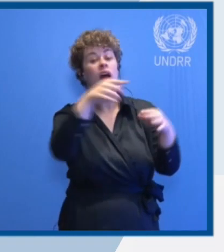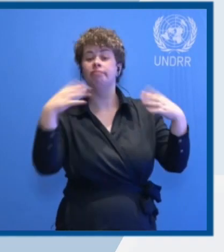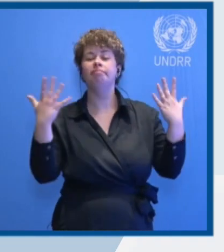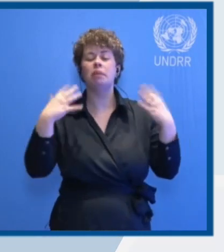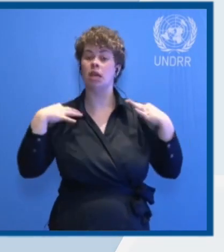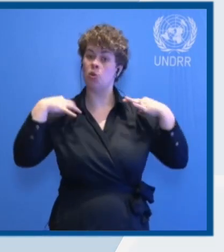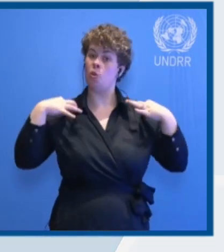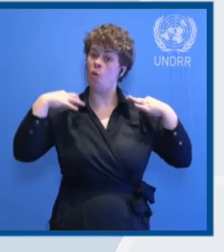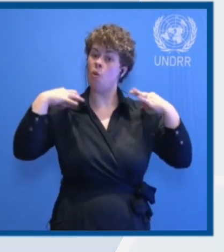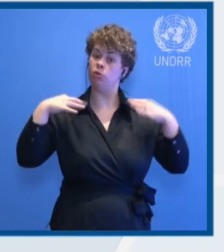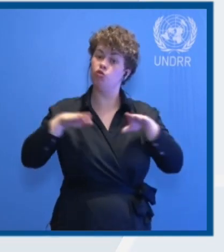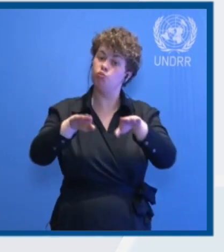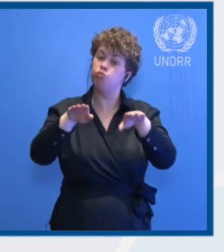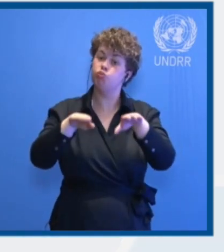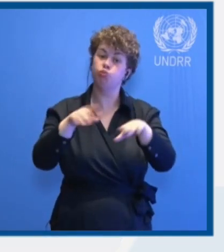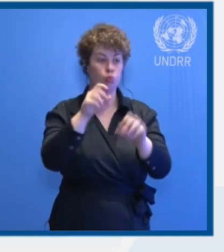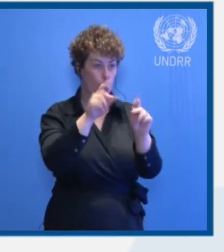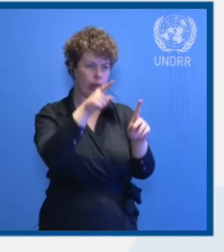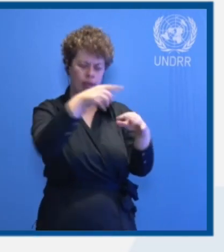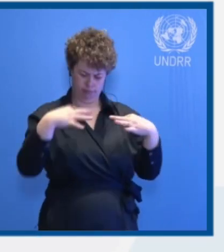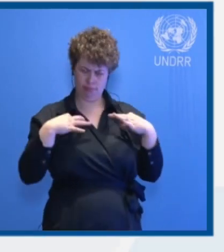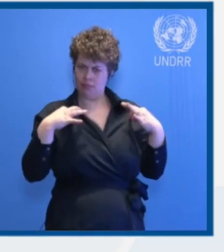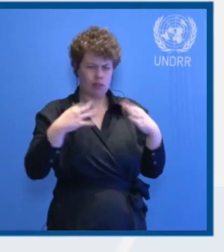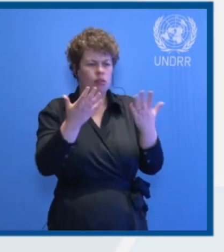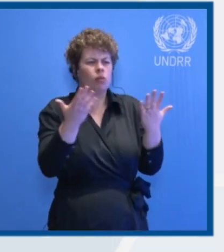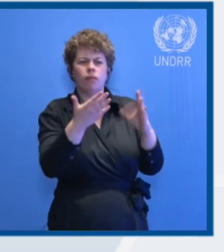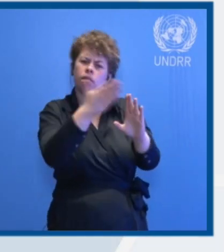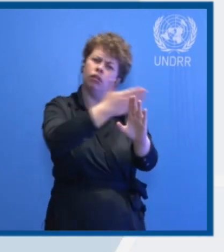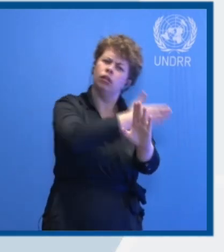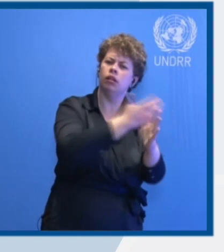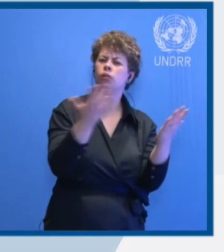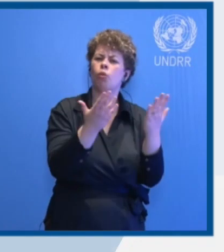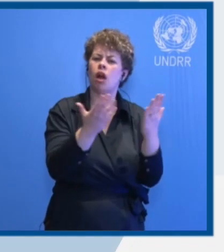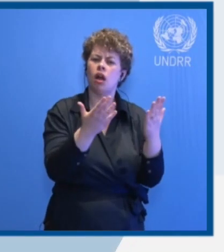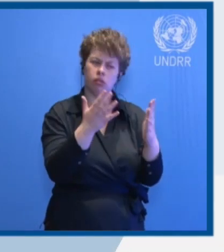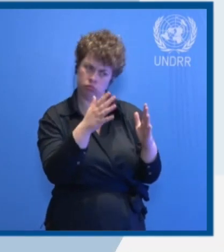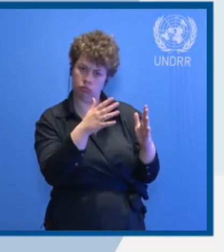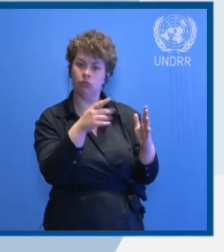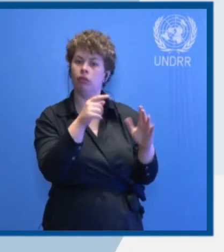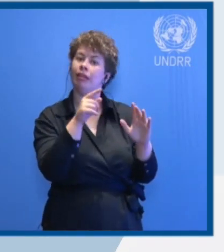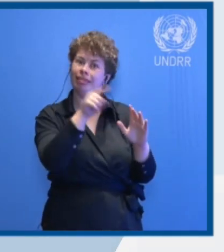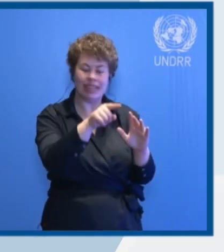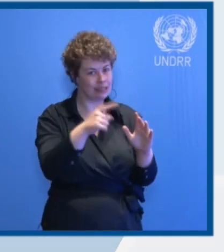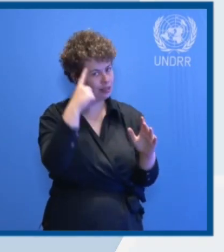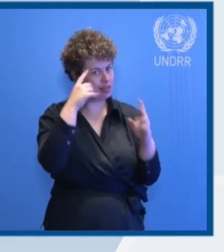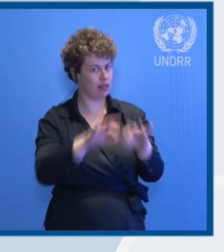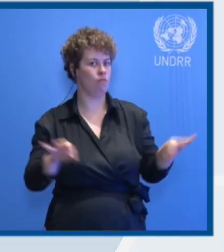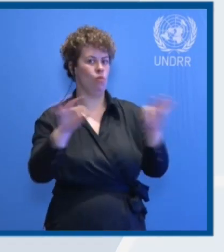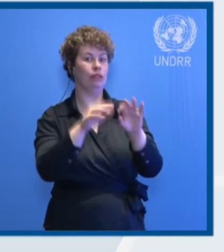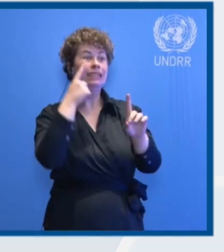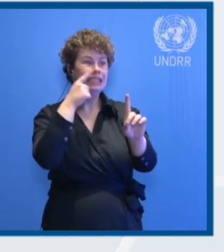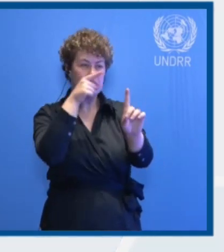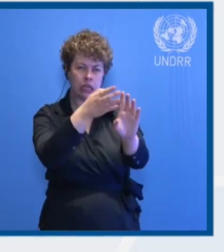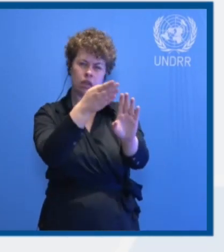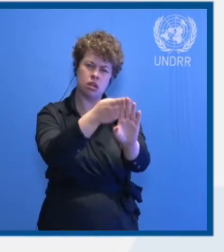it was produced, from what community it came from, and what kind of approaches were used in the processes of that